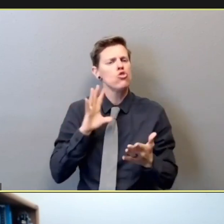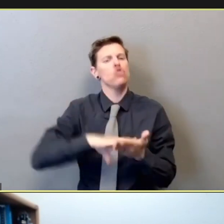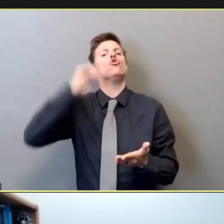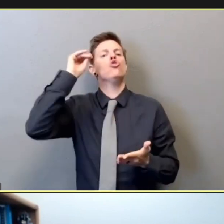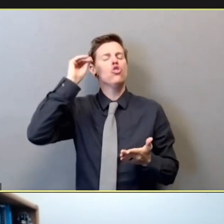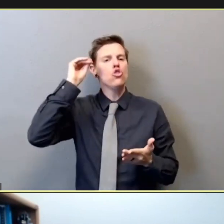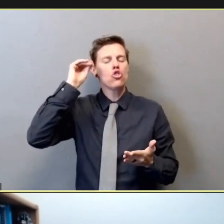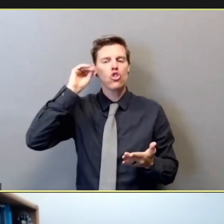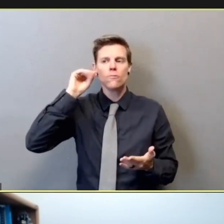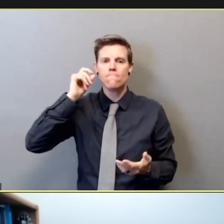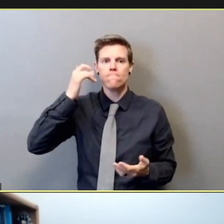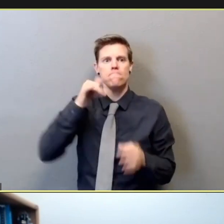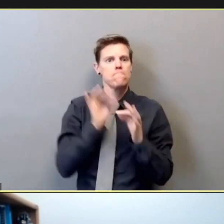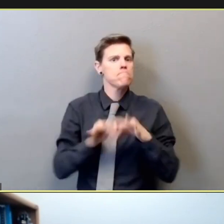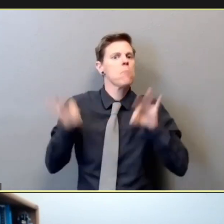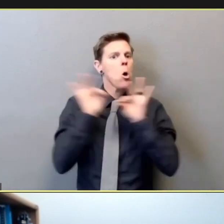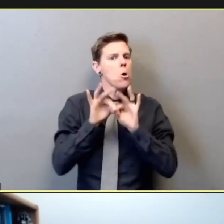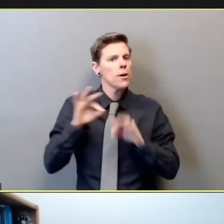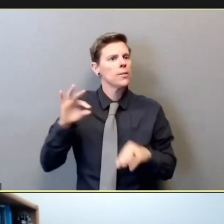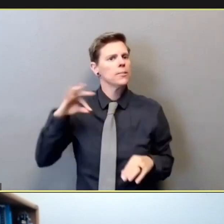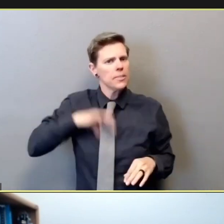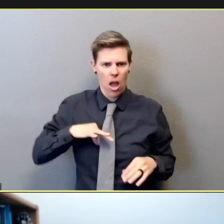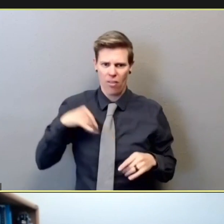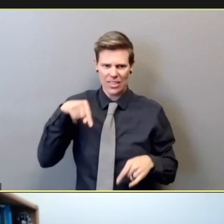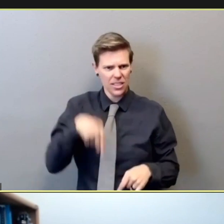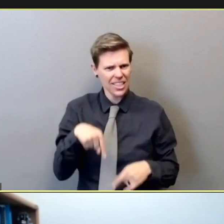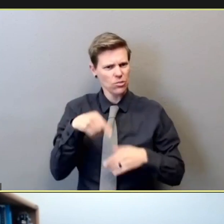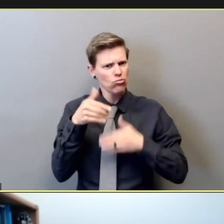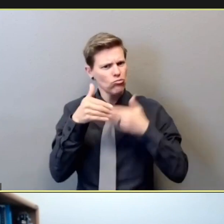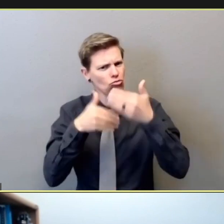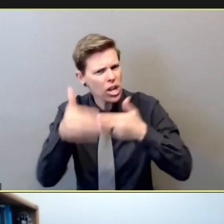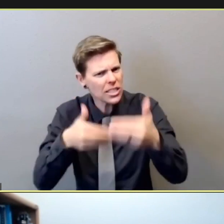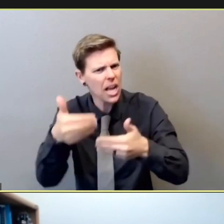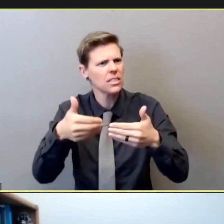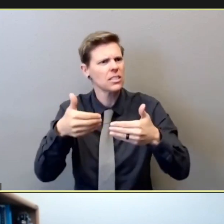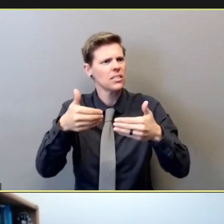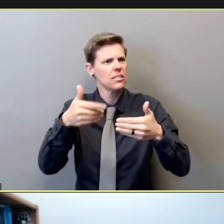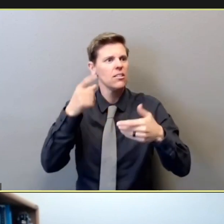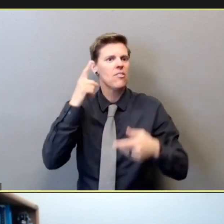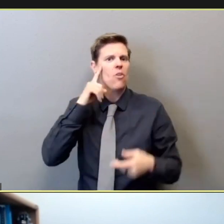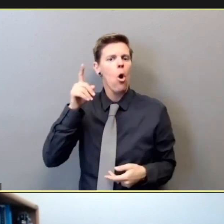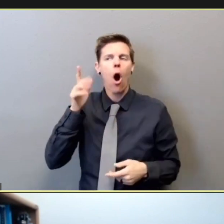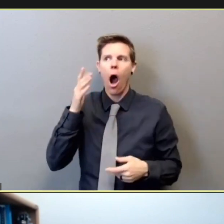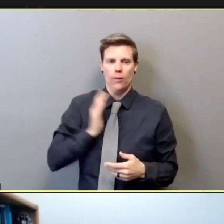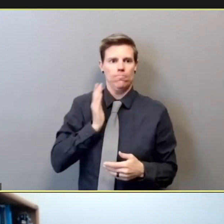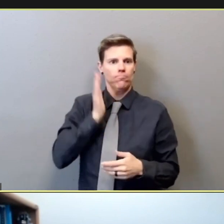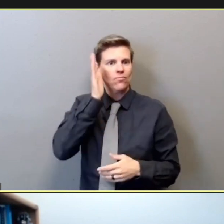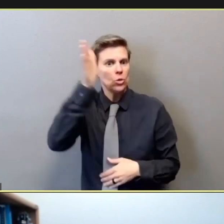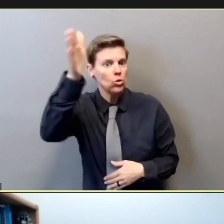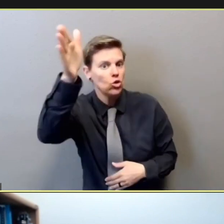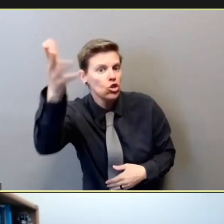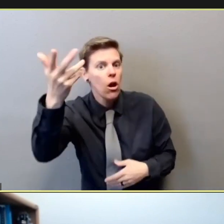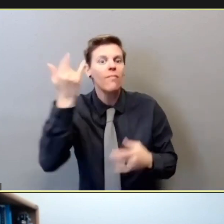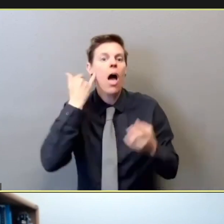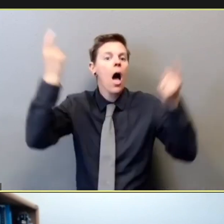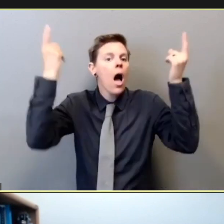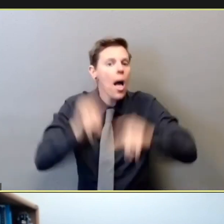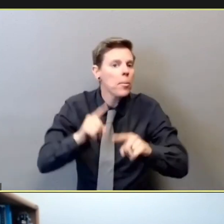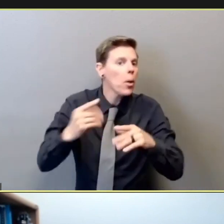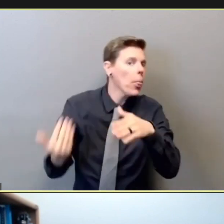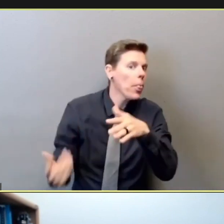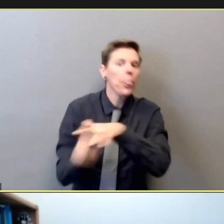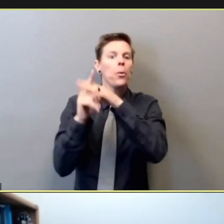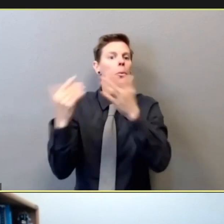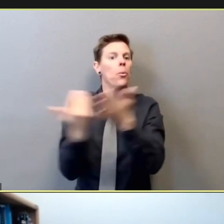this, as far as how the whole process has gone, and what does this mean for the future for New Mexicans in the state with regards to this virus? And